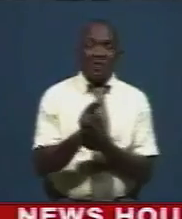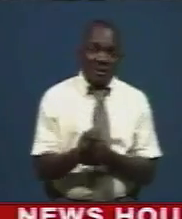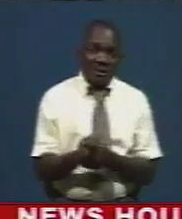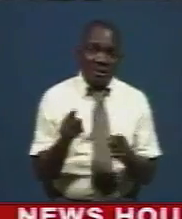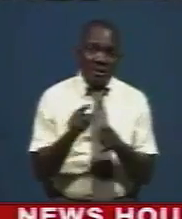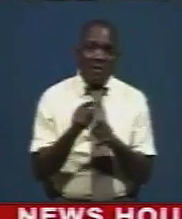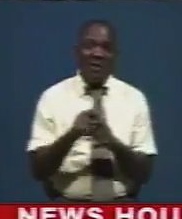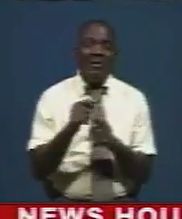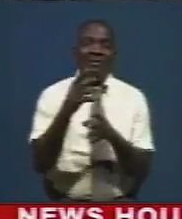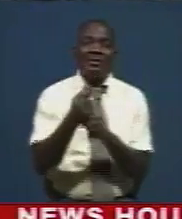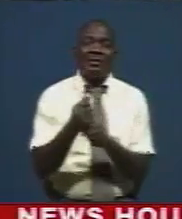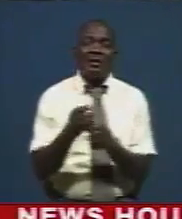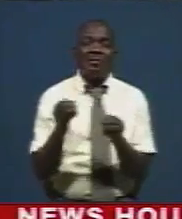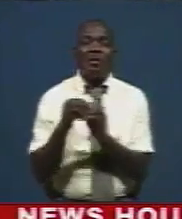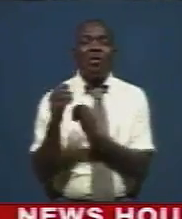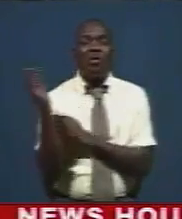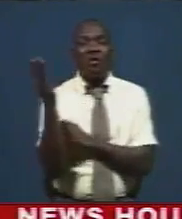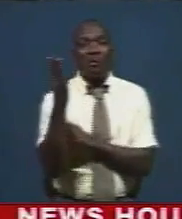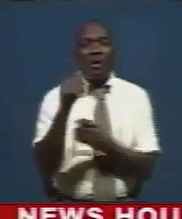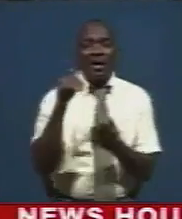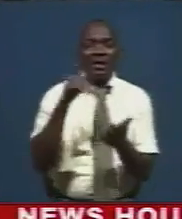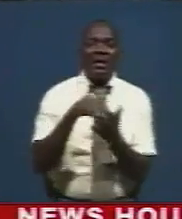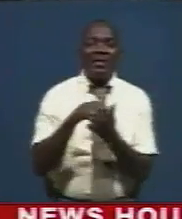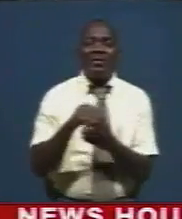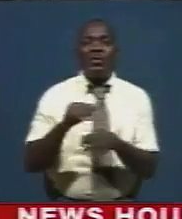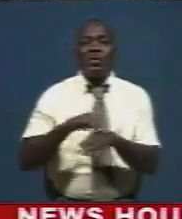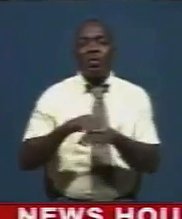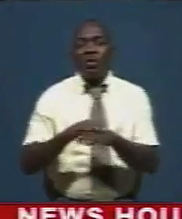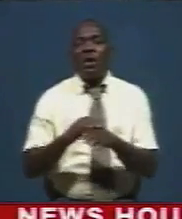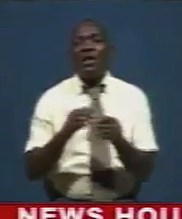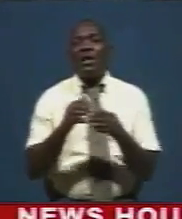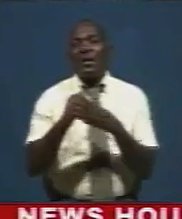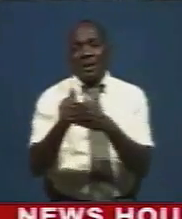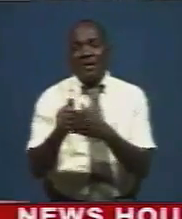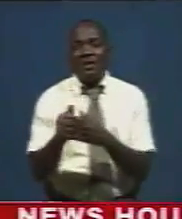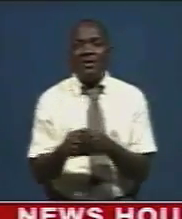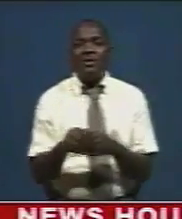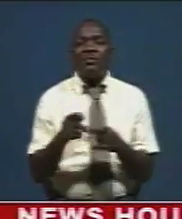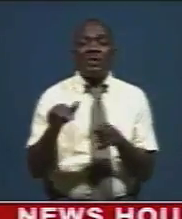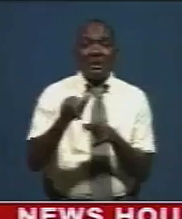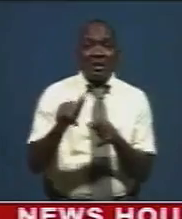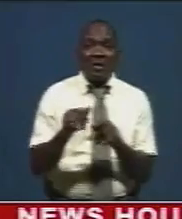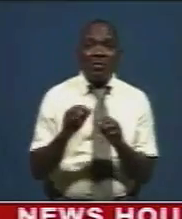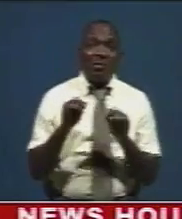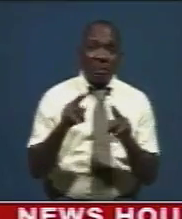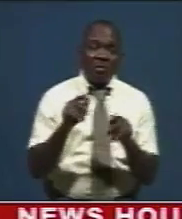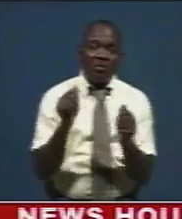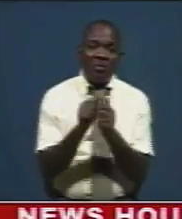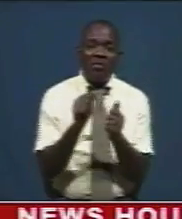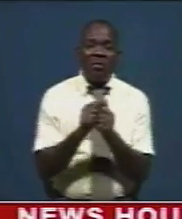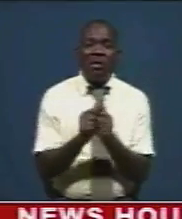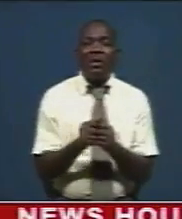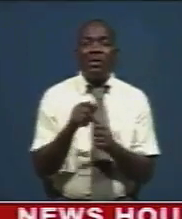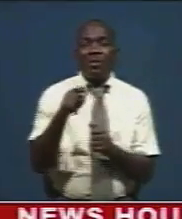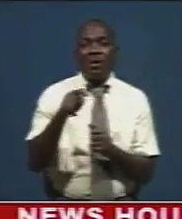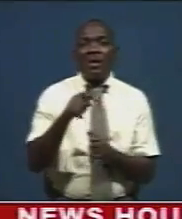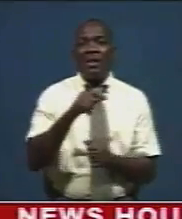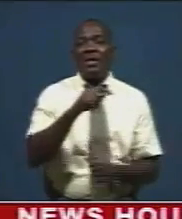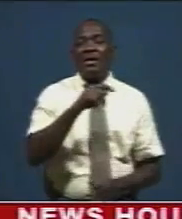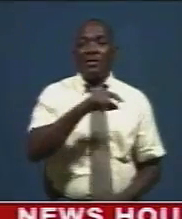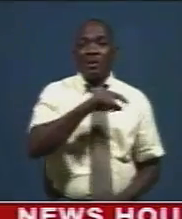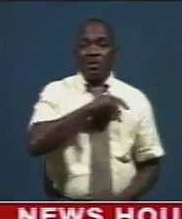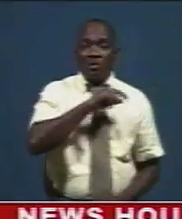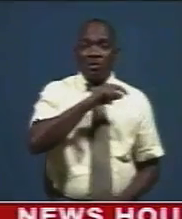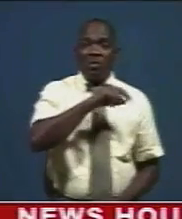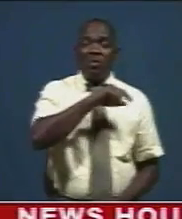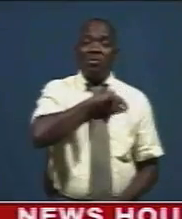and gave speeches against colonialism and shared the same platform with Stafford Cripps, Creed